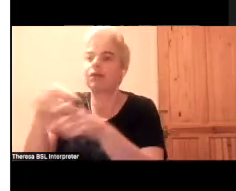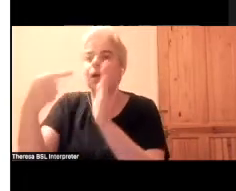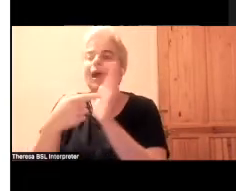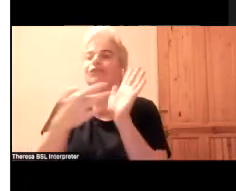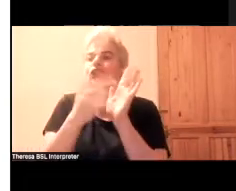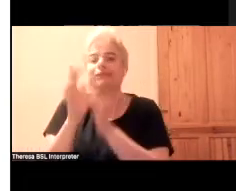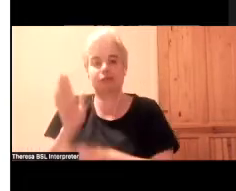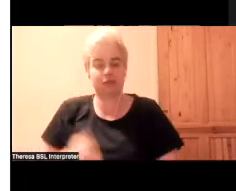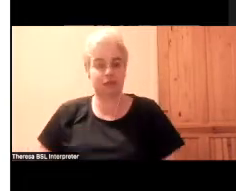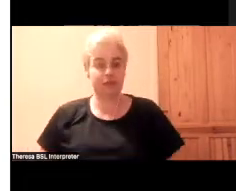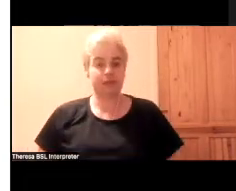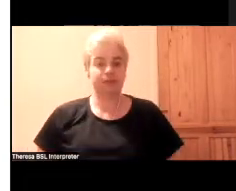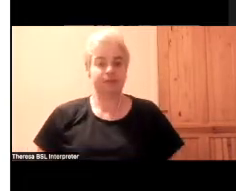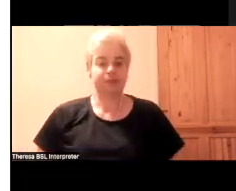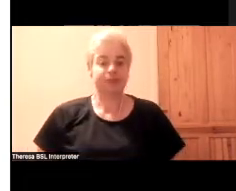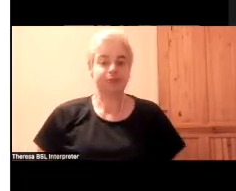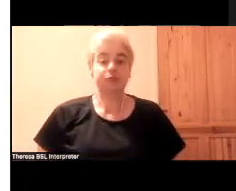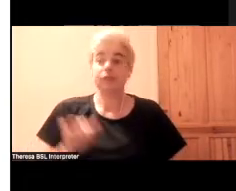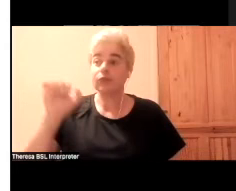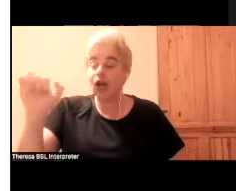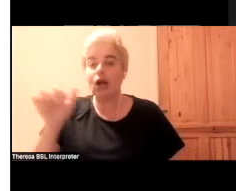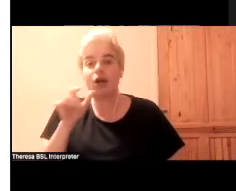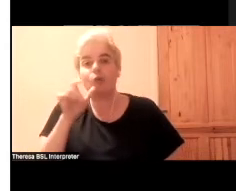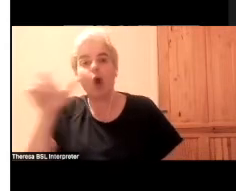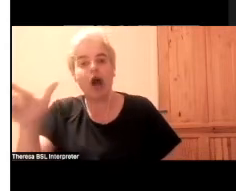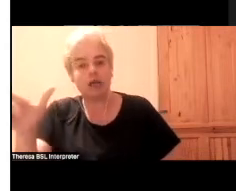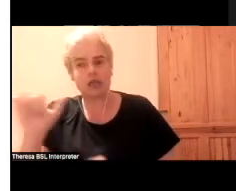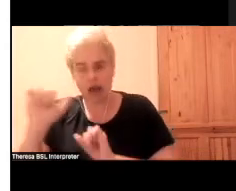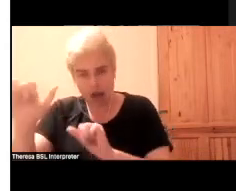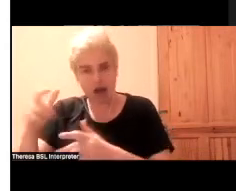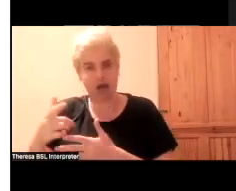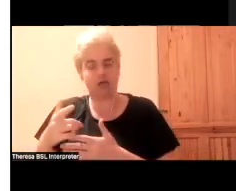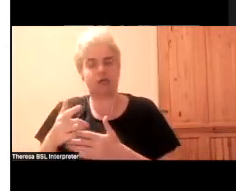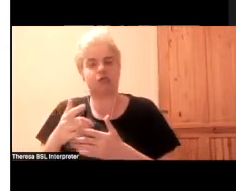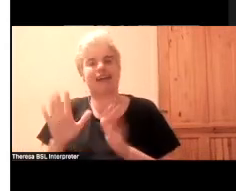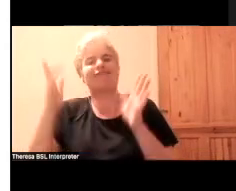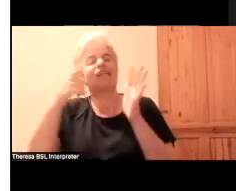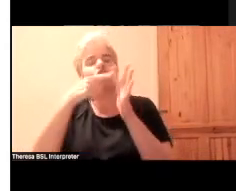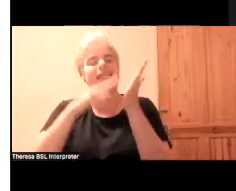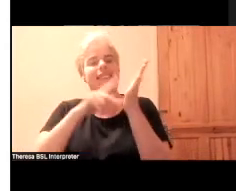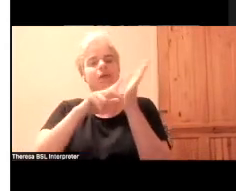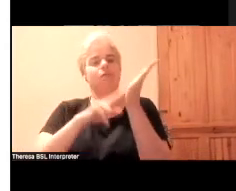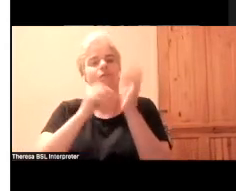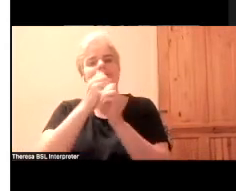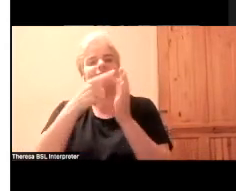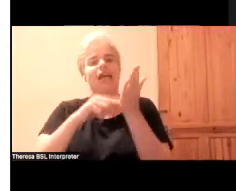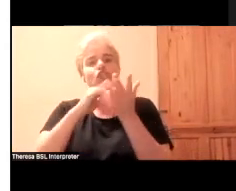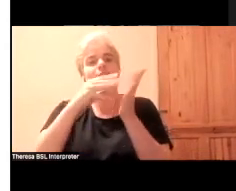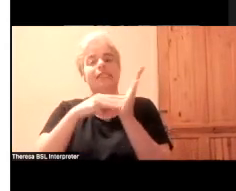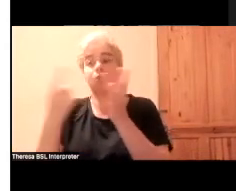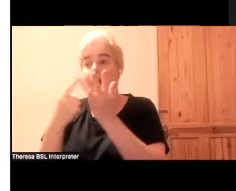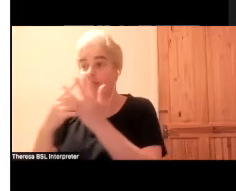Jesus. At her words and her evangelism, others came to